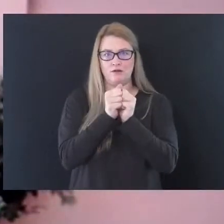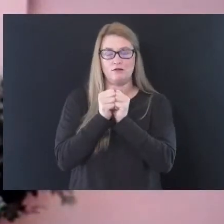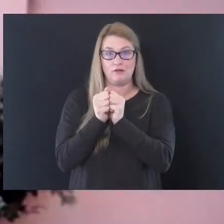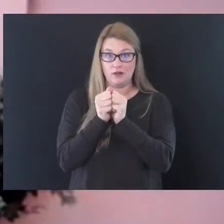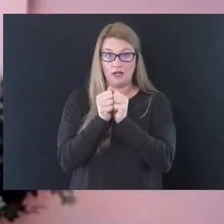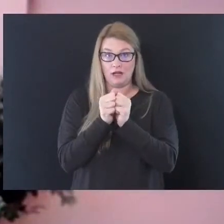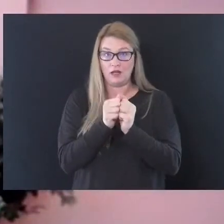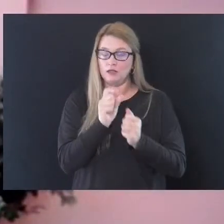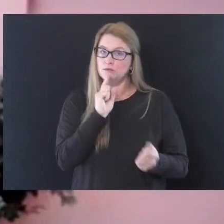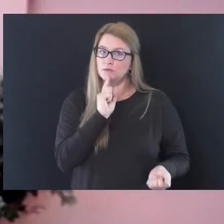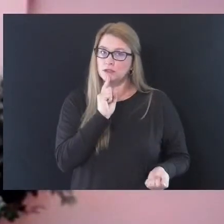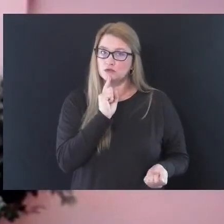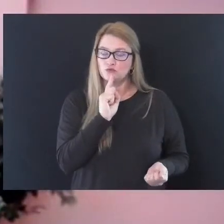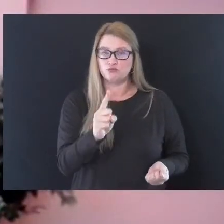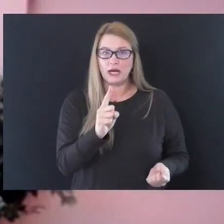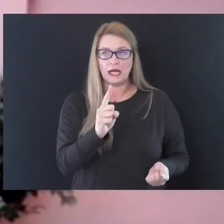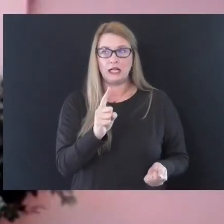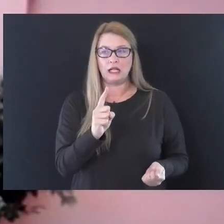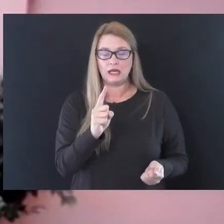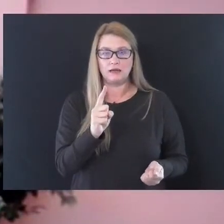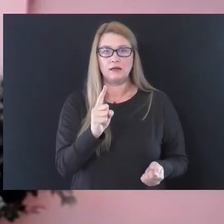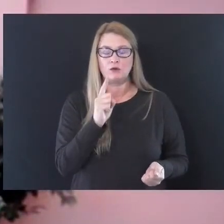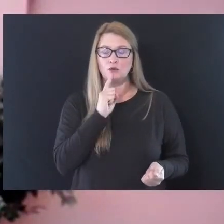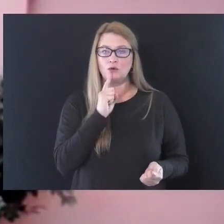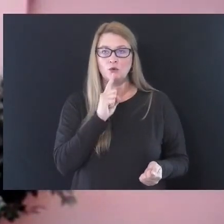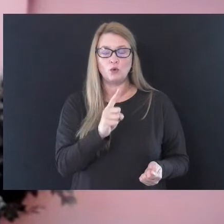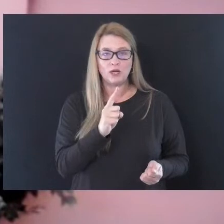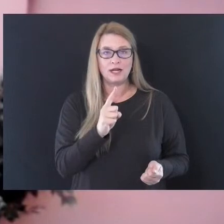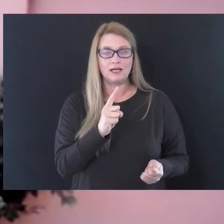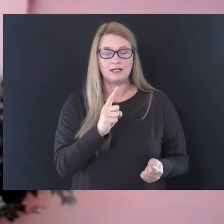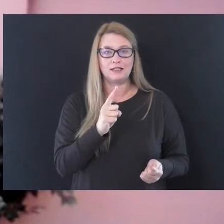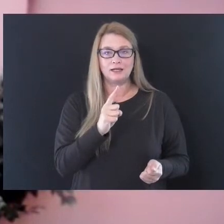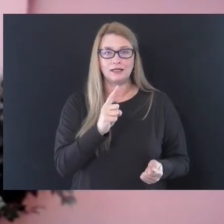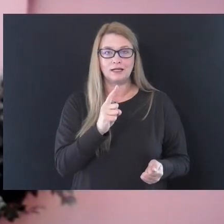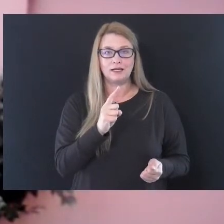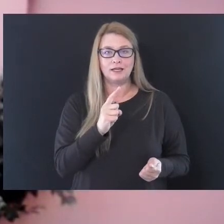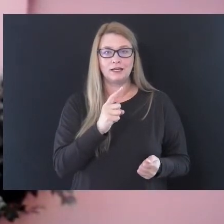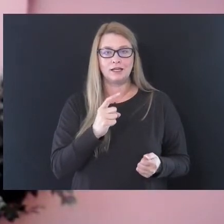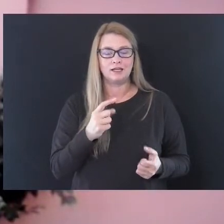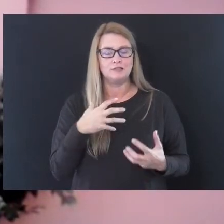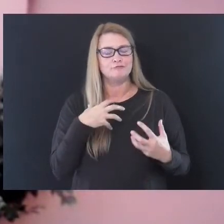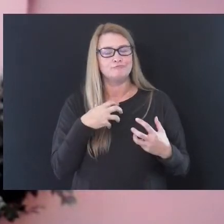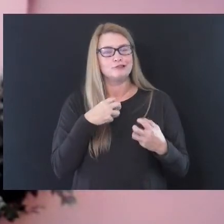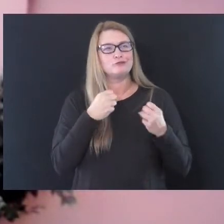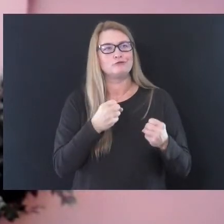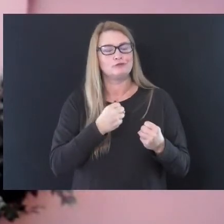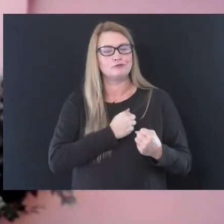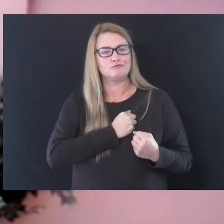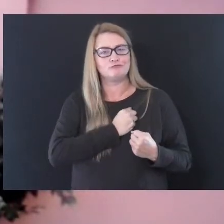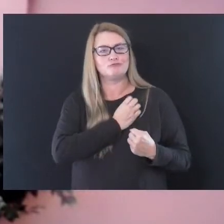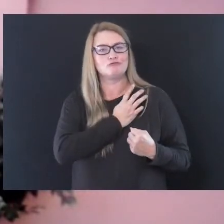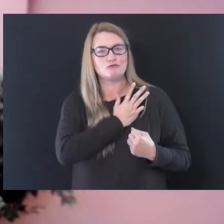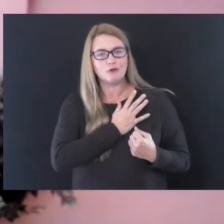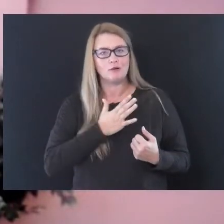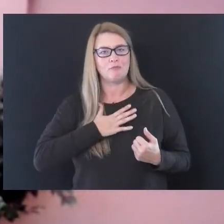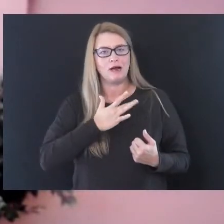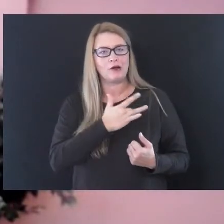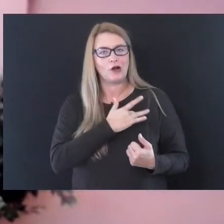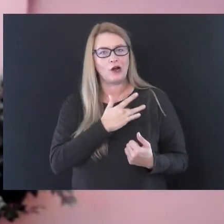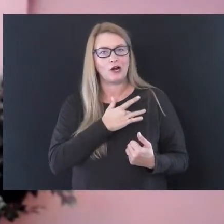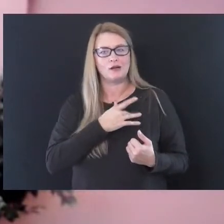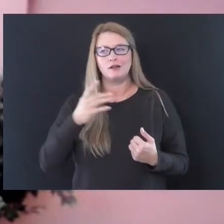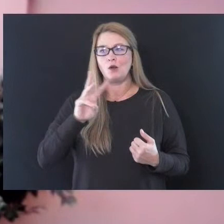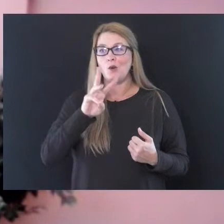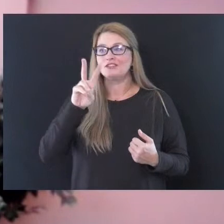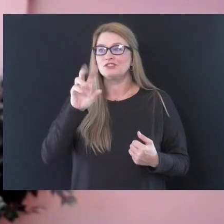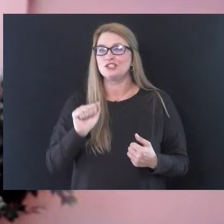really heartwarming to hear that we are all starting to gather as Americans and help